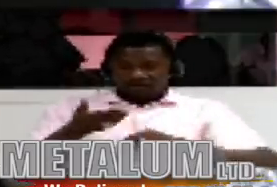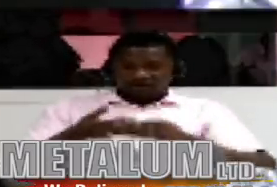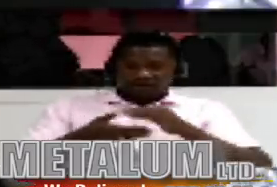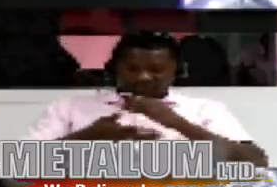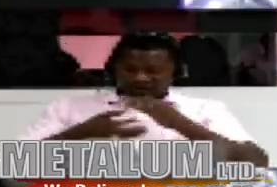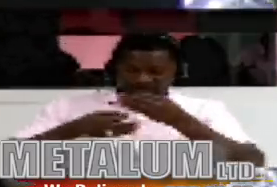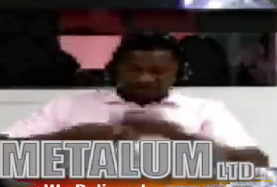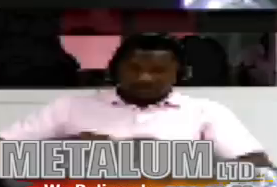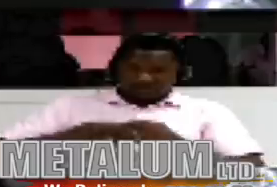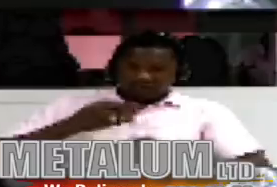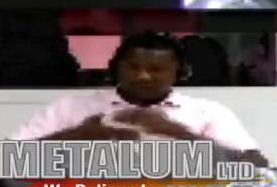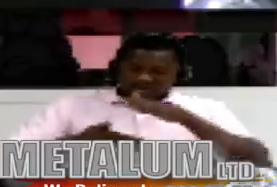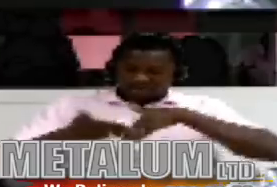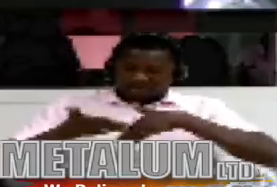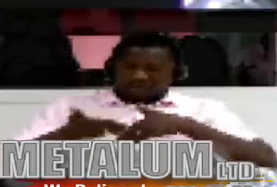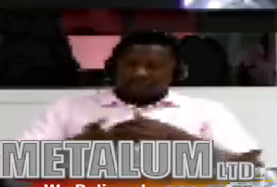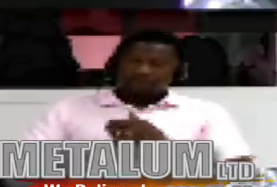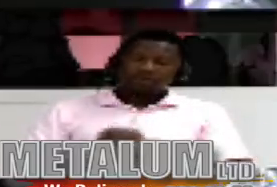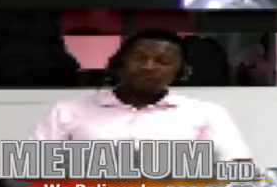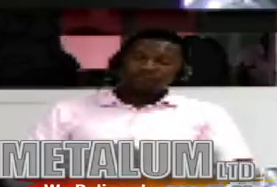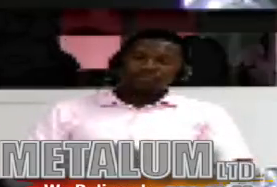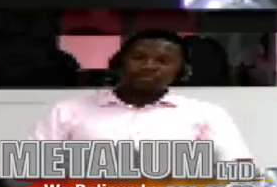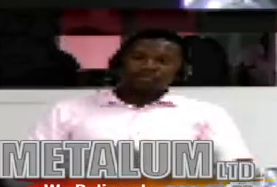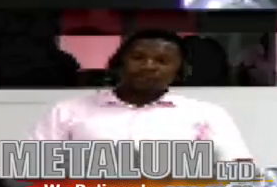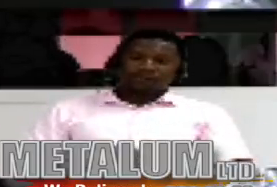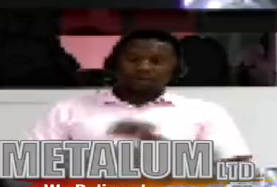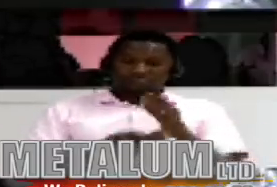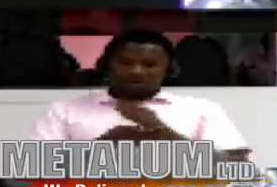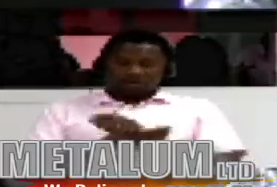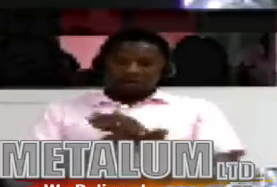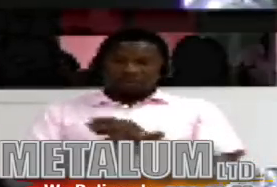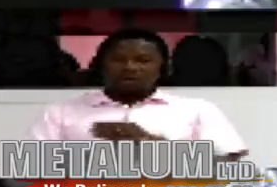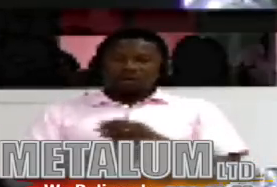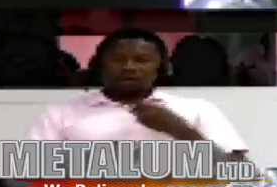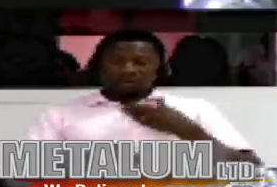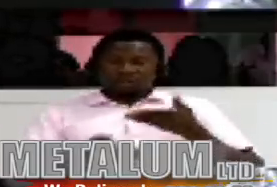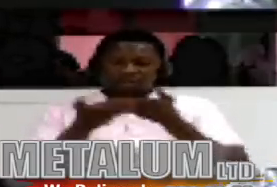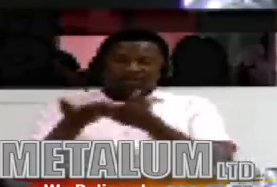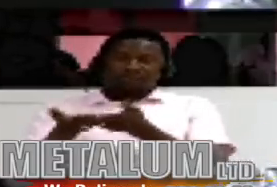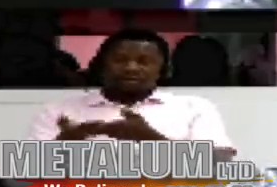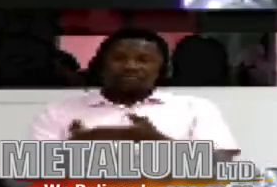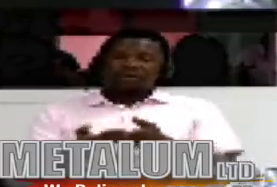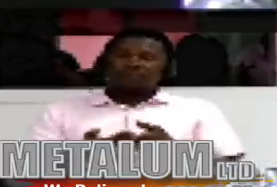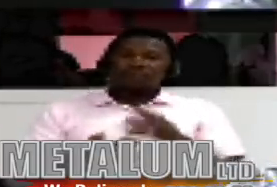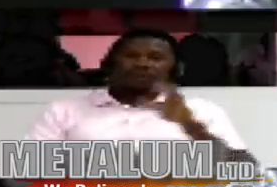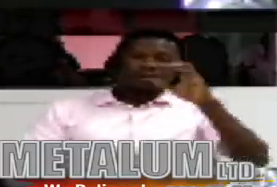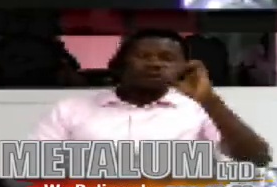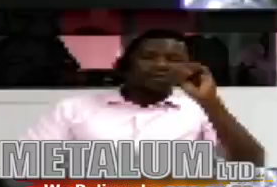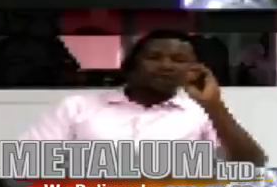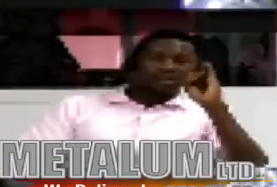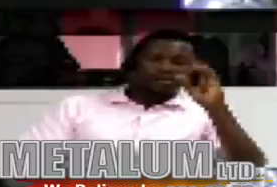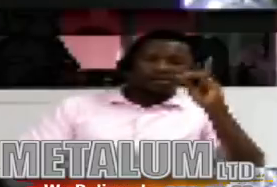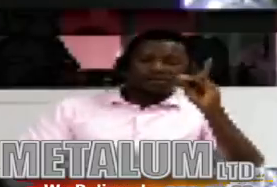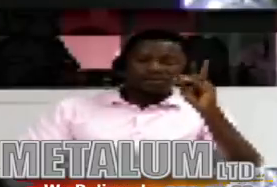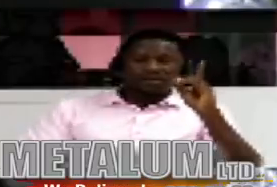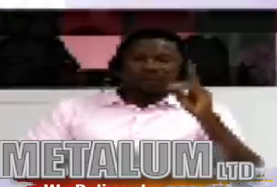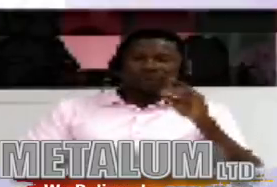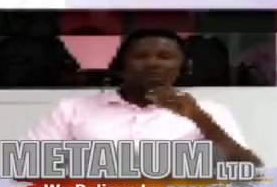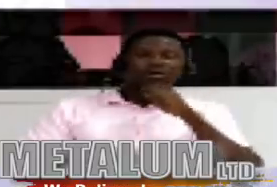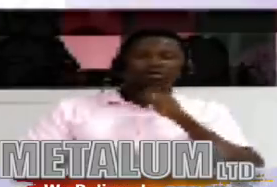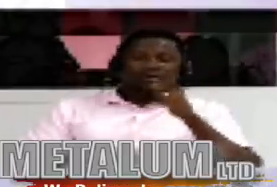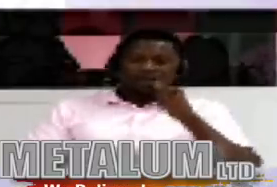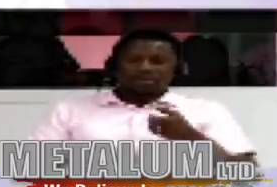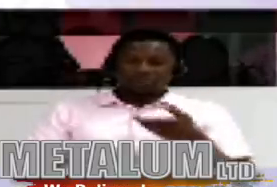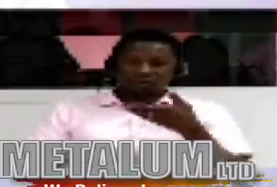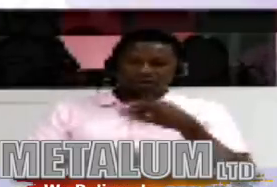prior, I just want to understand, prior to assigning a CID officer to your team to help you with the investigations you